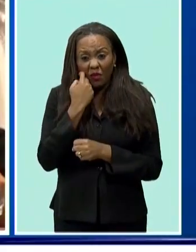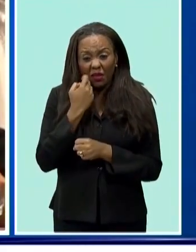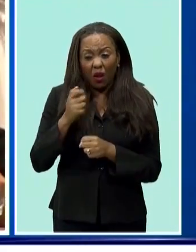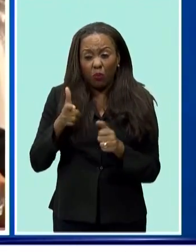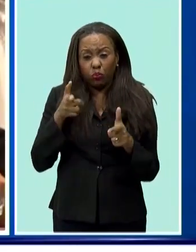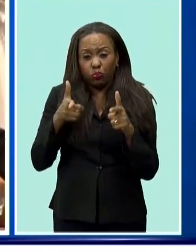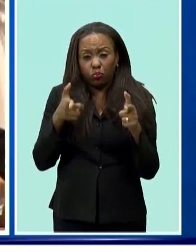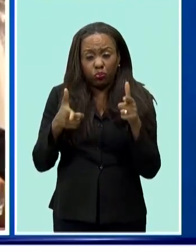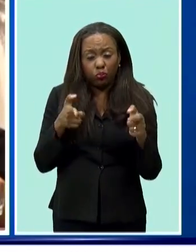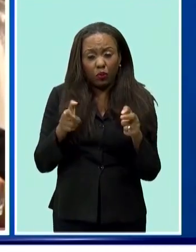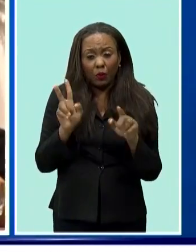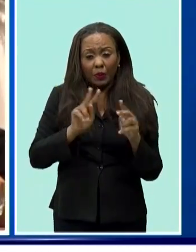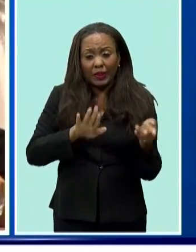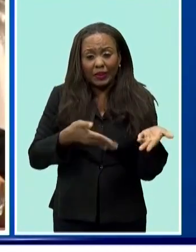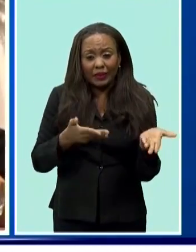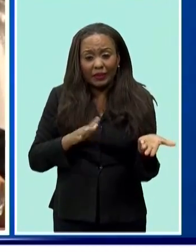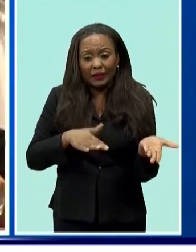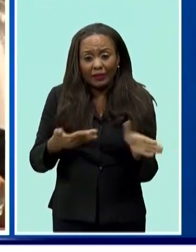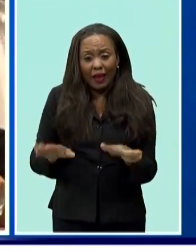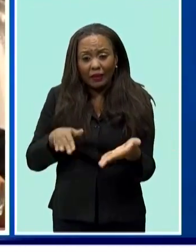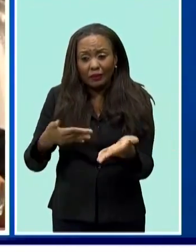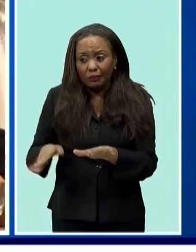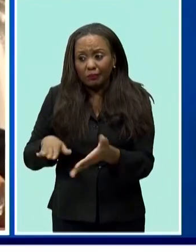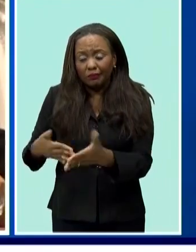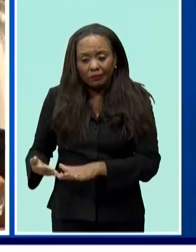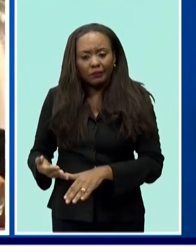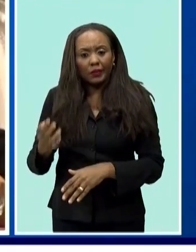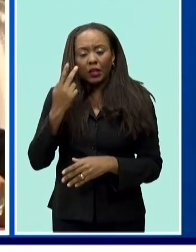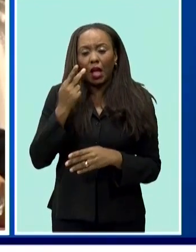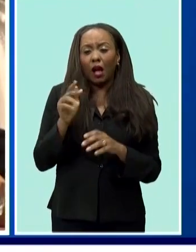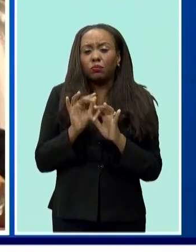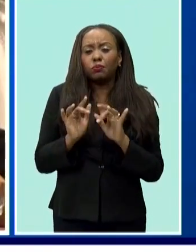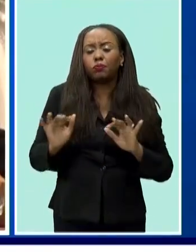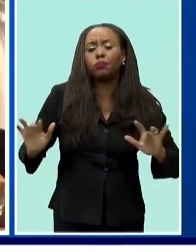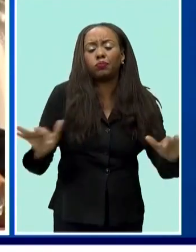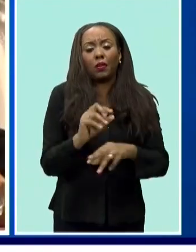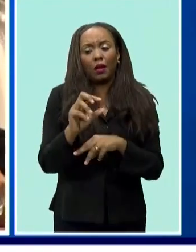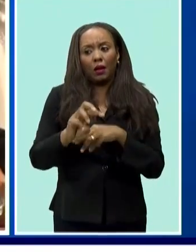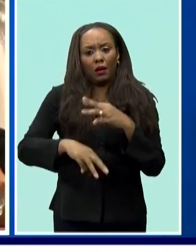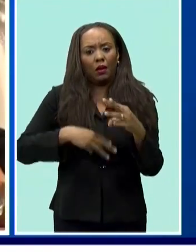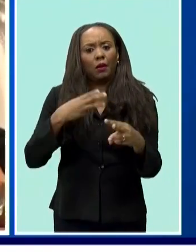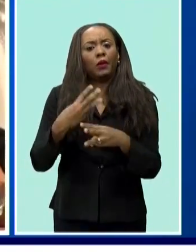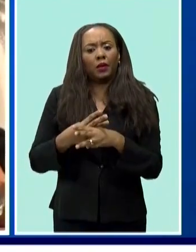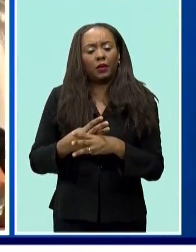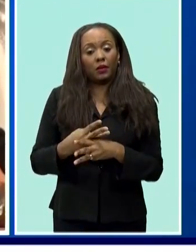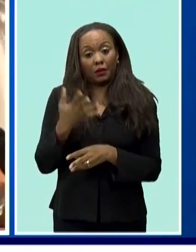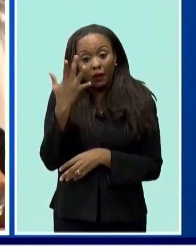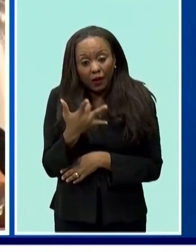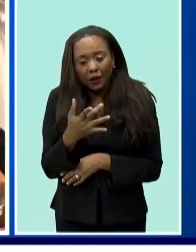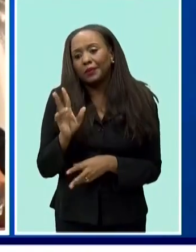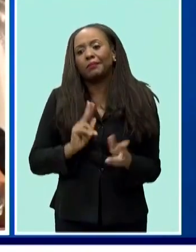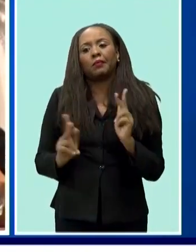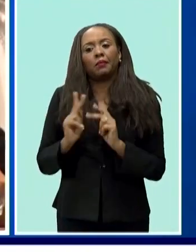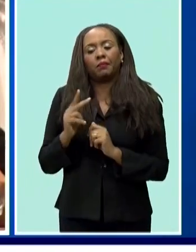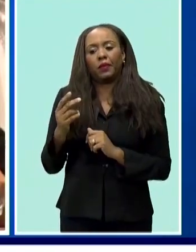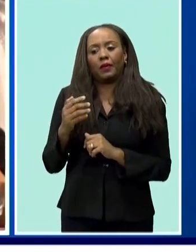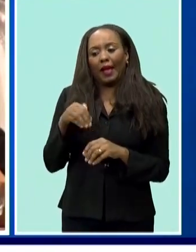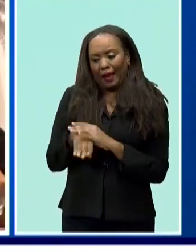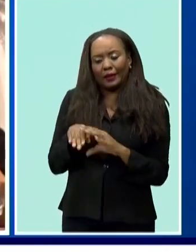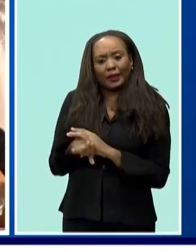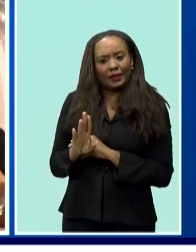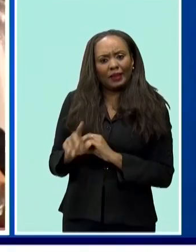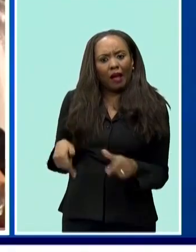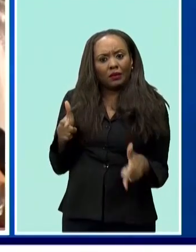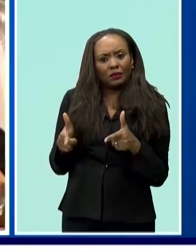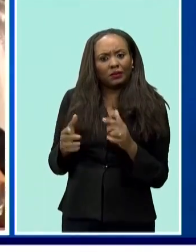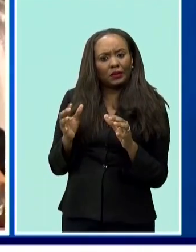a few weeks ago. And we see it across too many other parts of the world. Why? Because people have ready access to